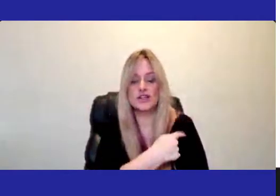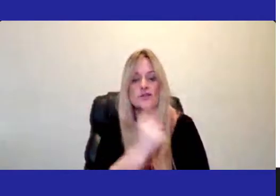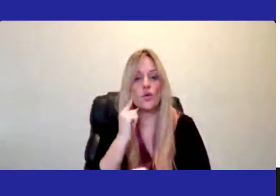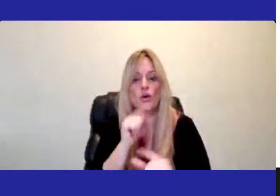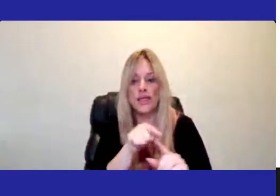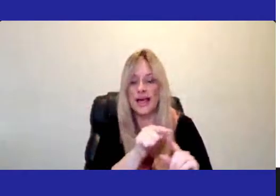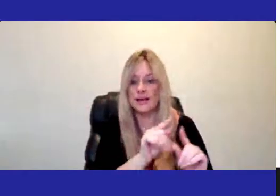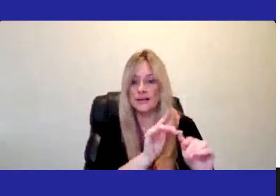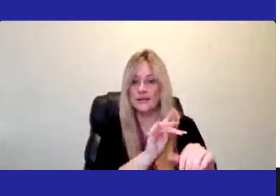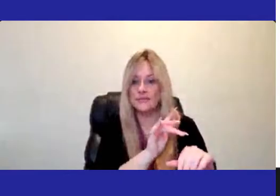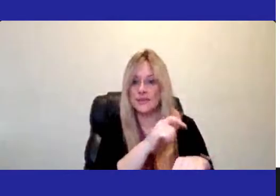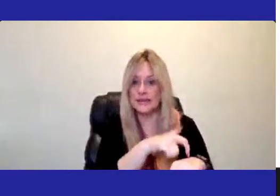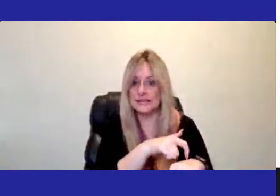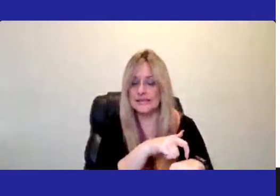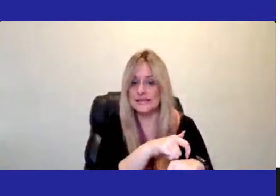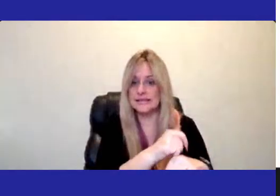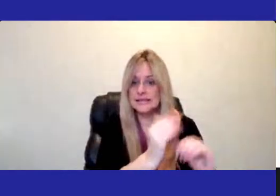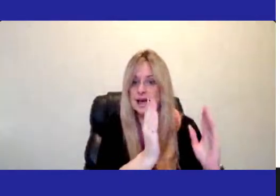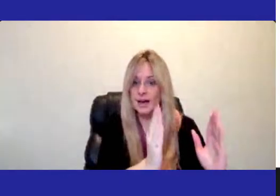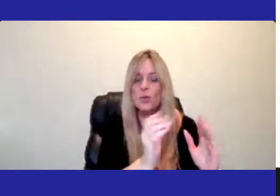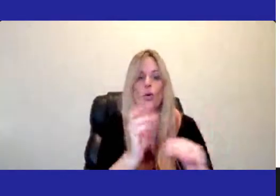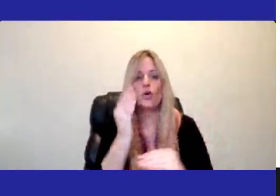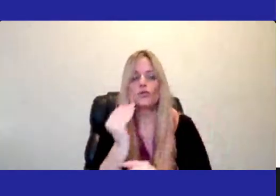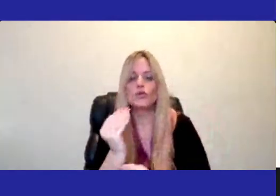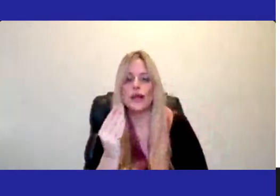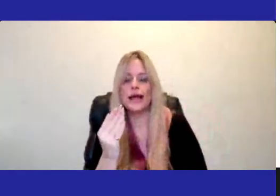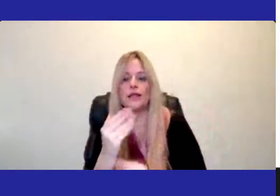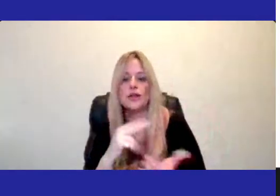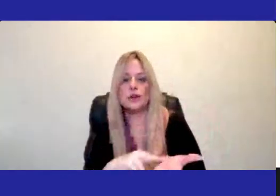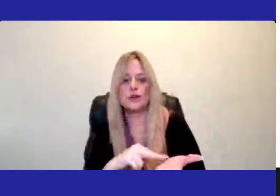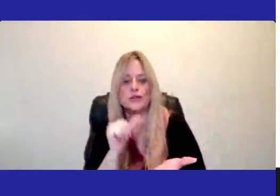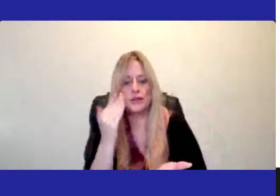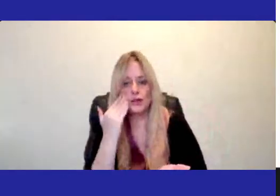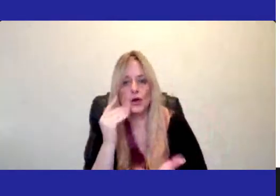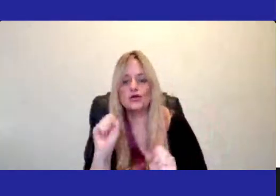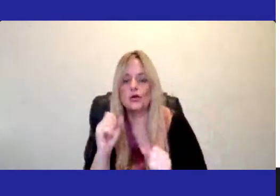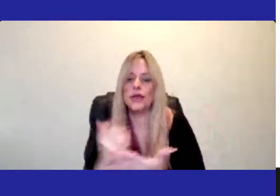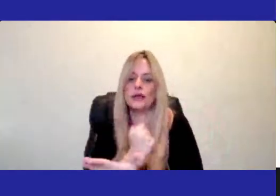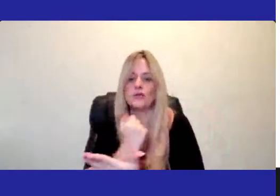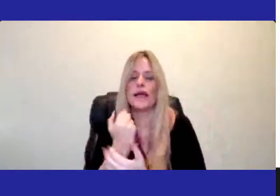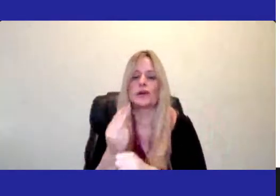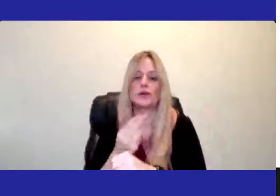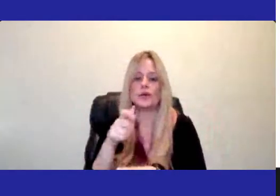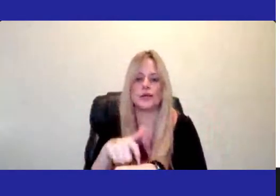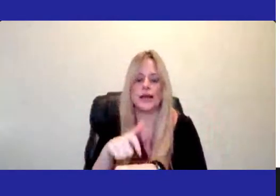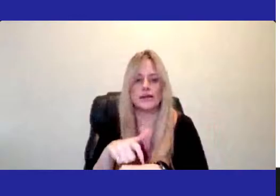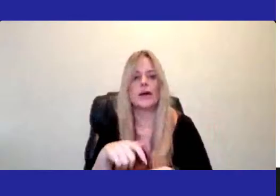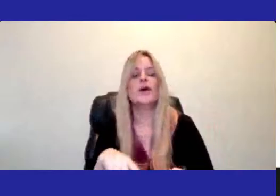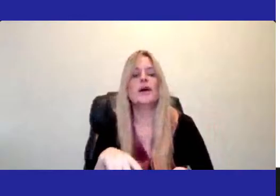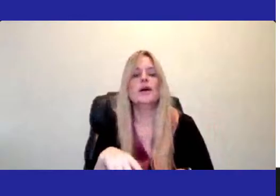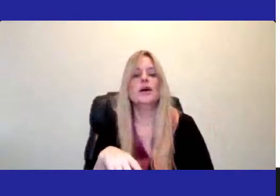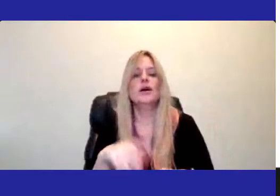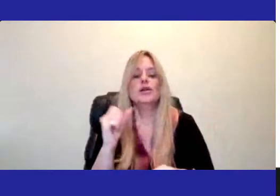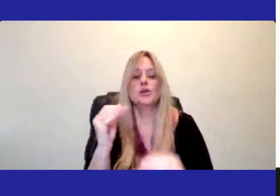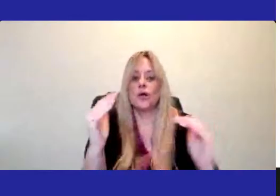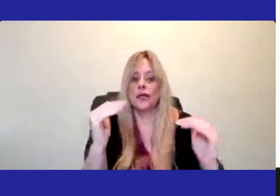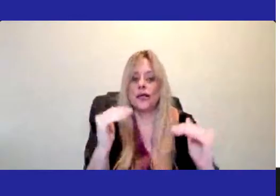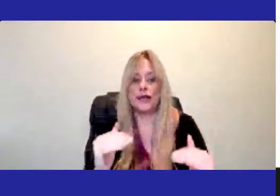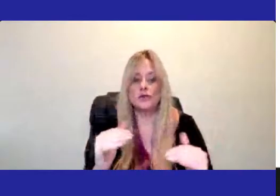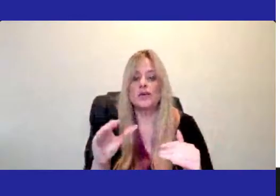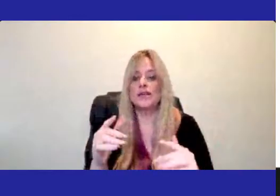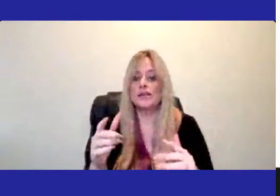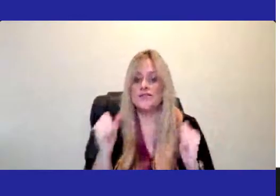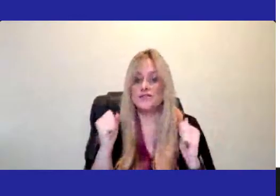physician know and the nurses know that there's not going to be somebody coming in, so they can optimize their time throughout the day. That next line down, FastPass,